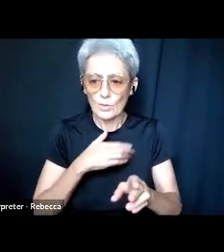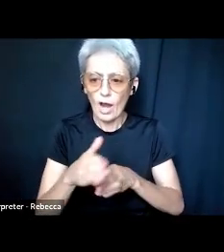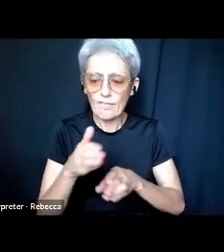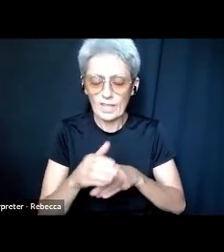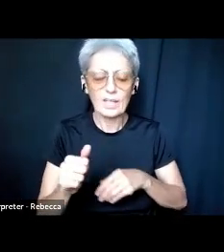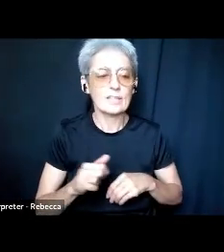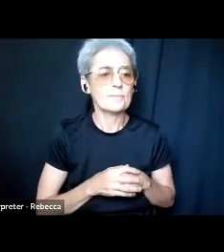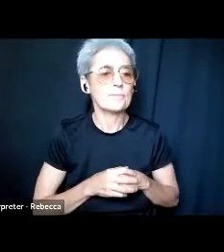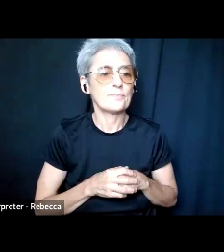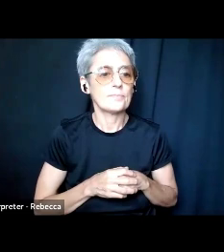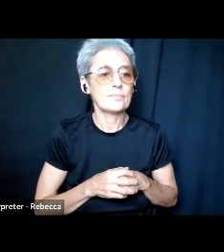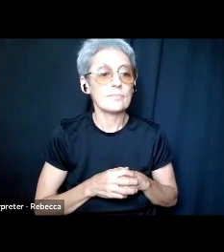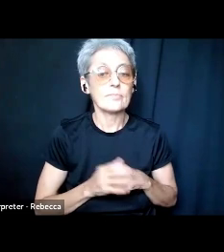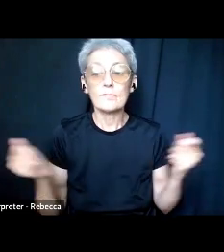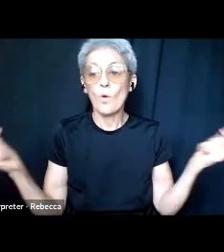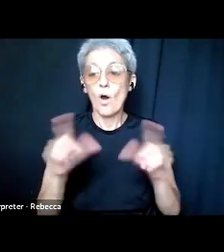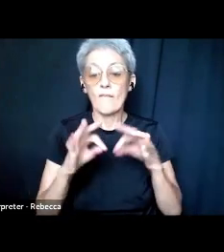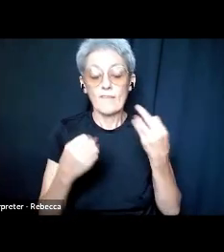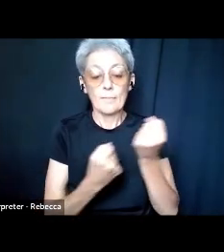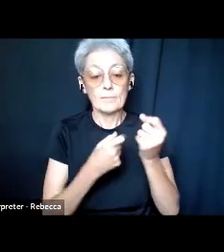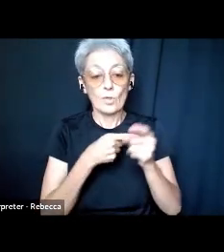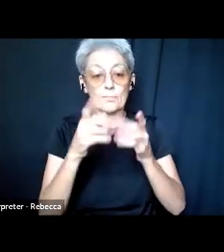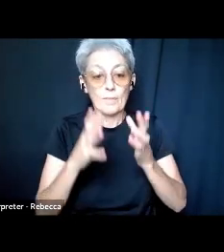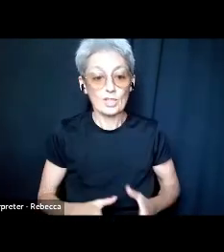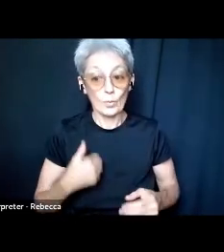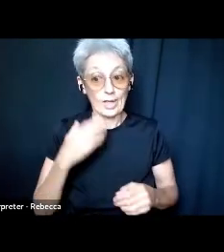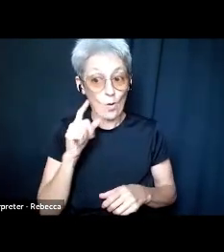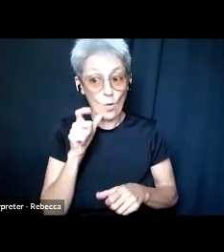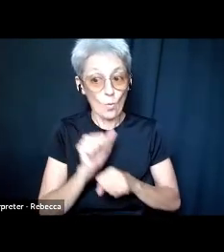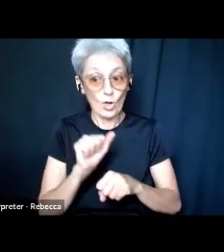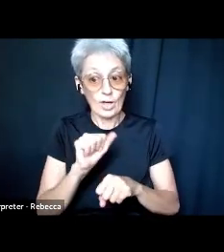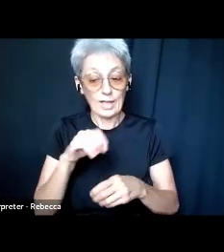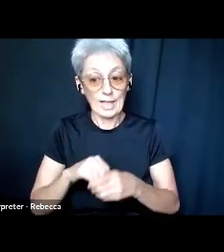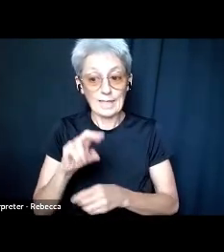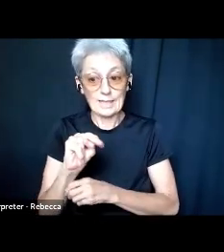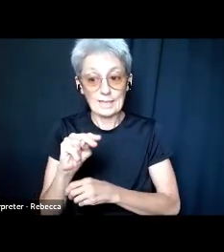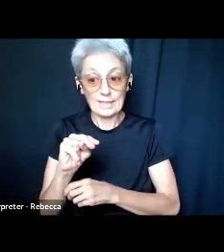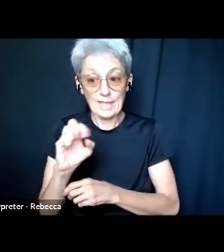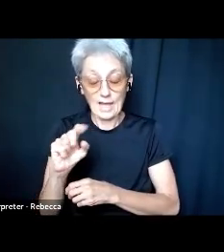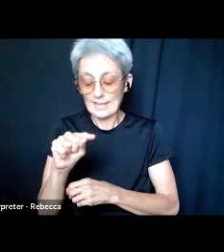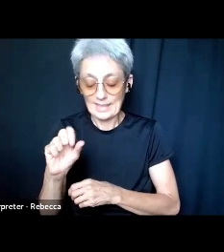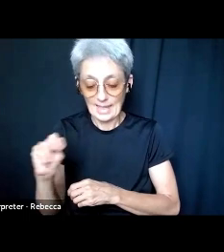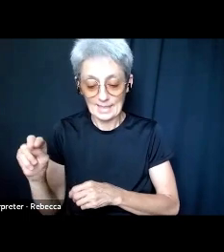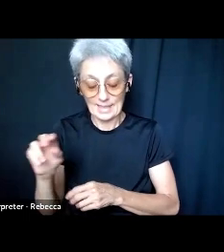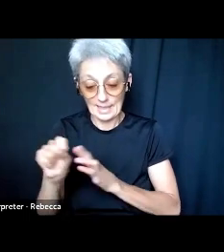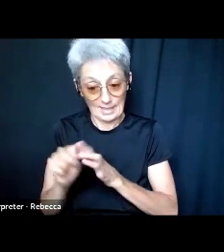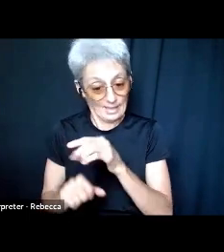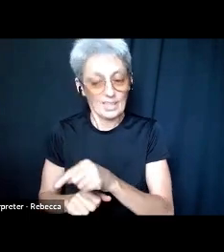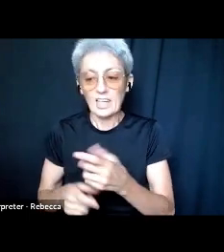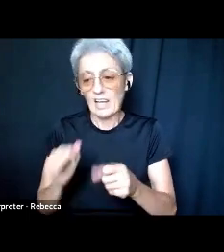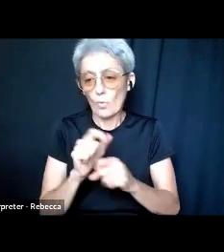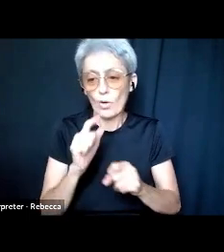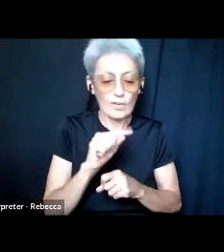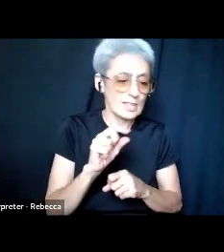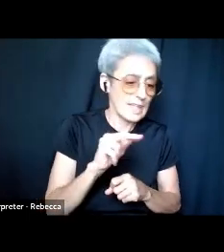the family support specialists that we know are working in Tennessee to be part of our coalition, whether they're an employee of Tennessee Voices or not. We